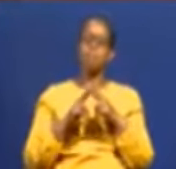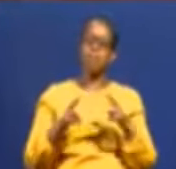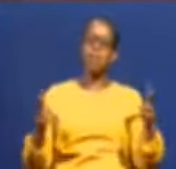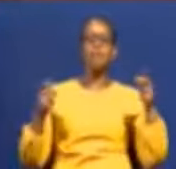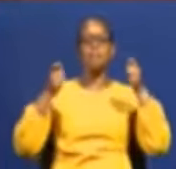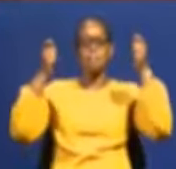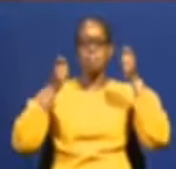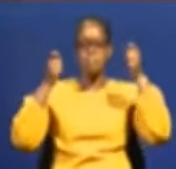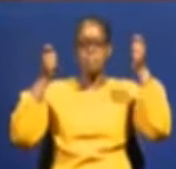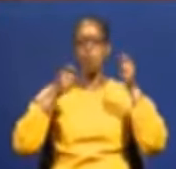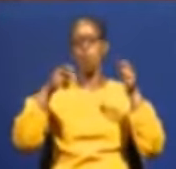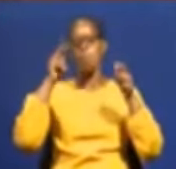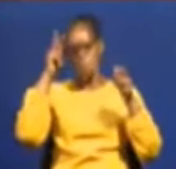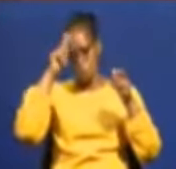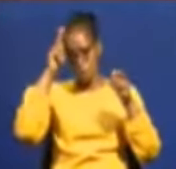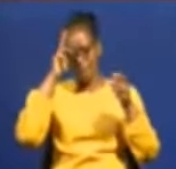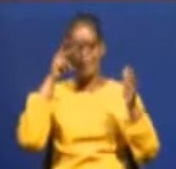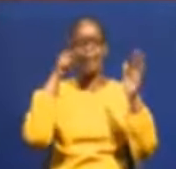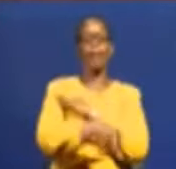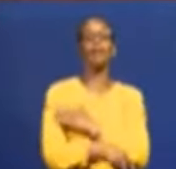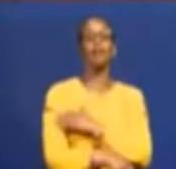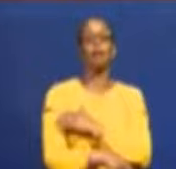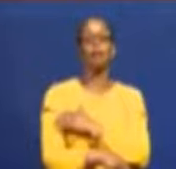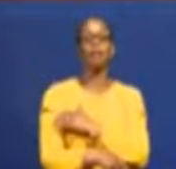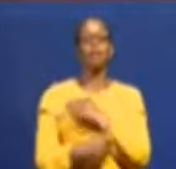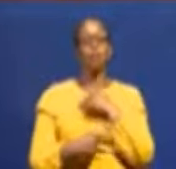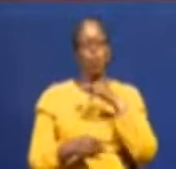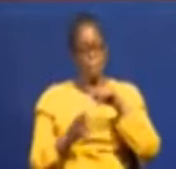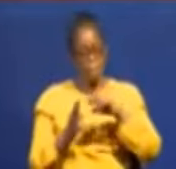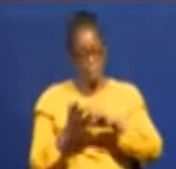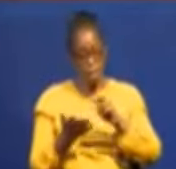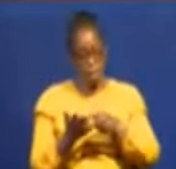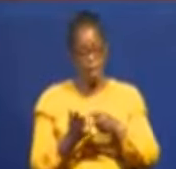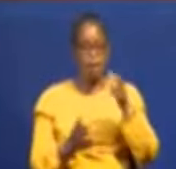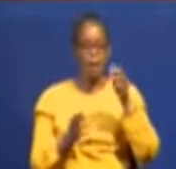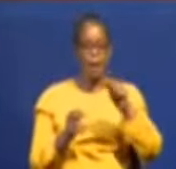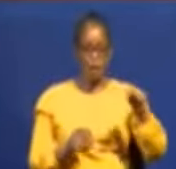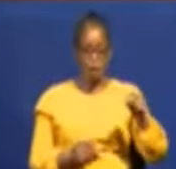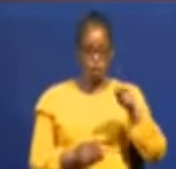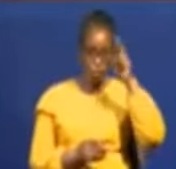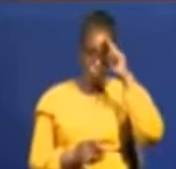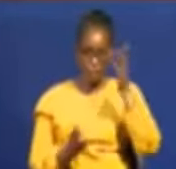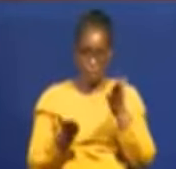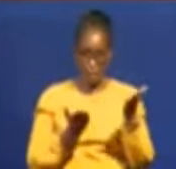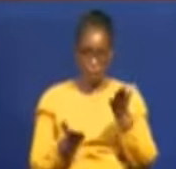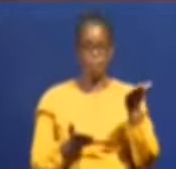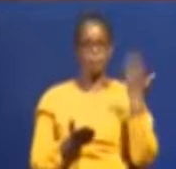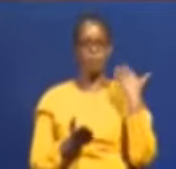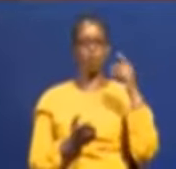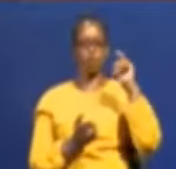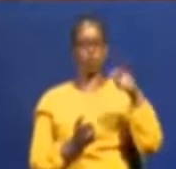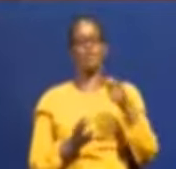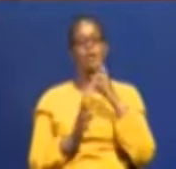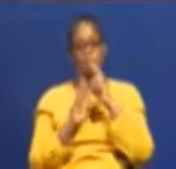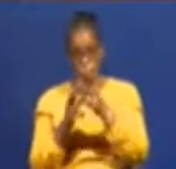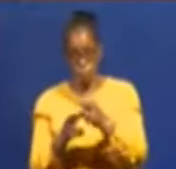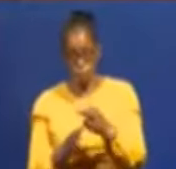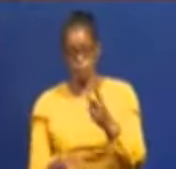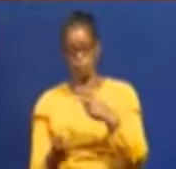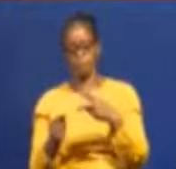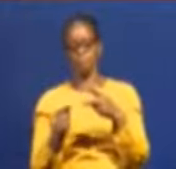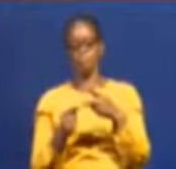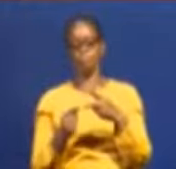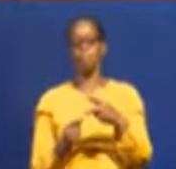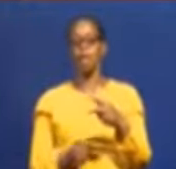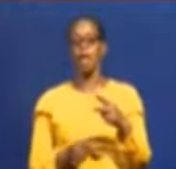an expectation that the National Police Service also needed to respond to us. There is a question of compensation, and the wording of